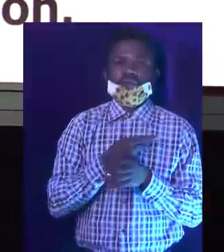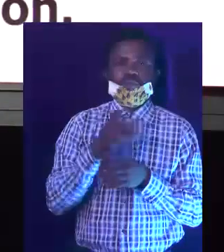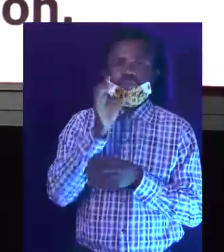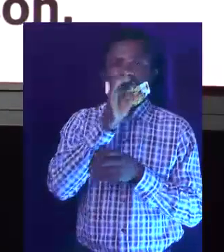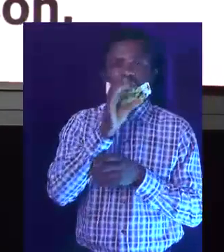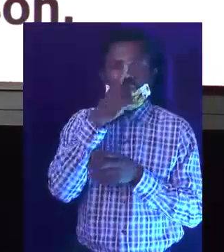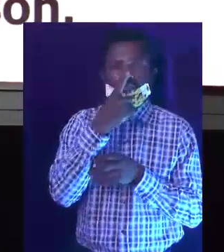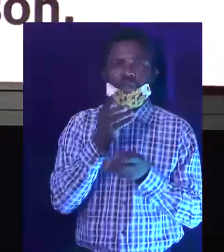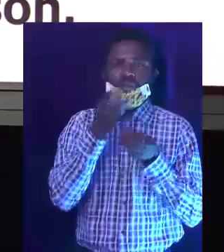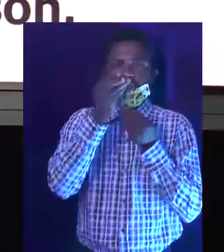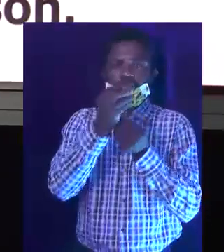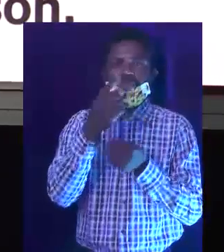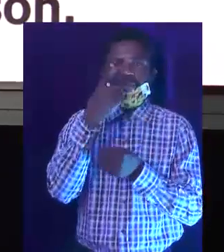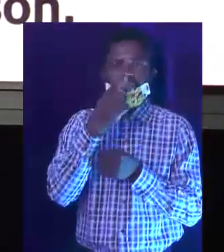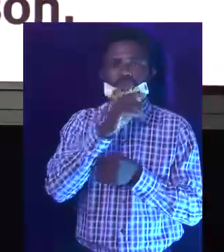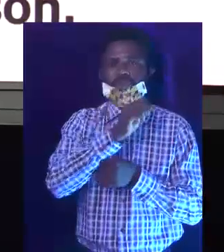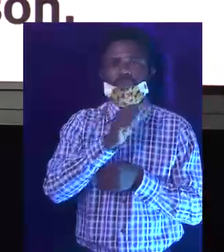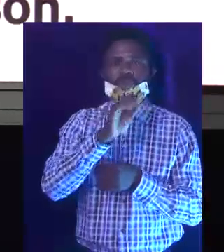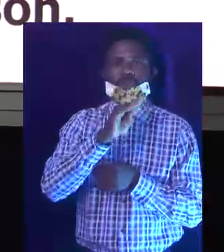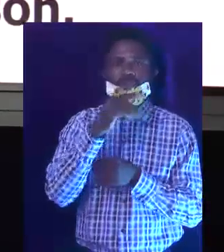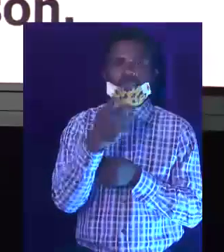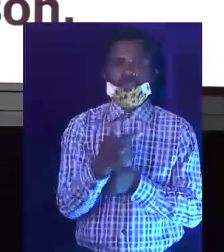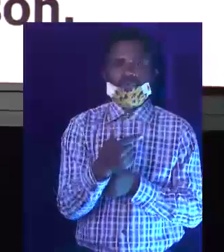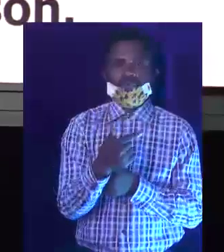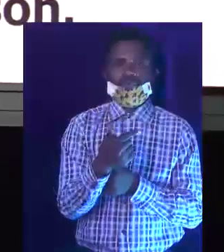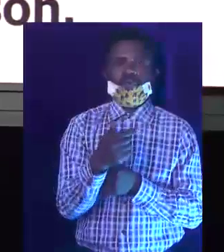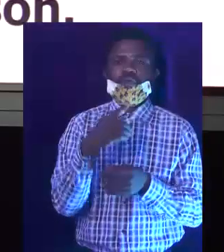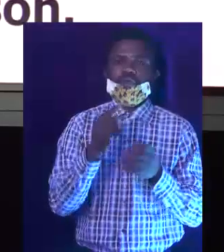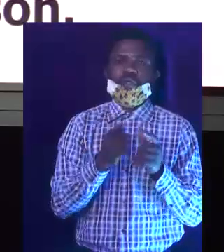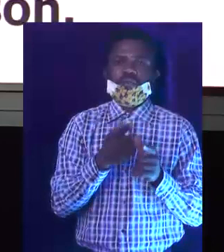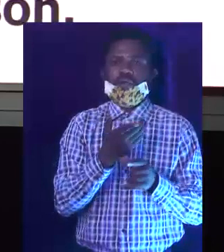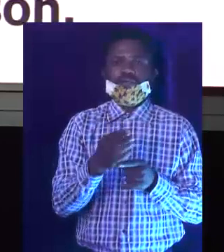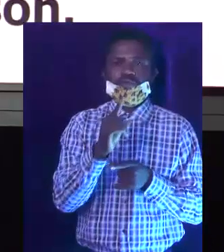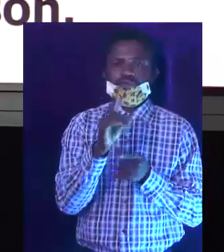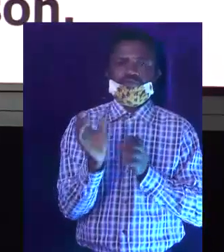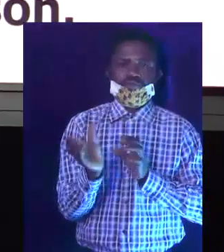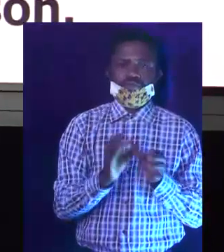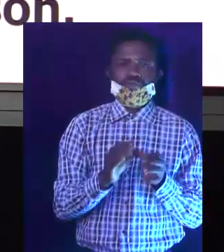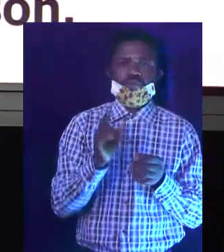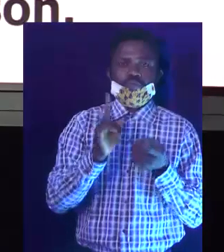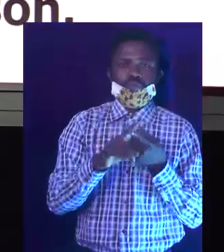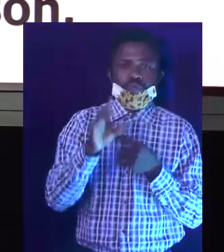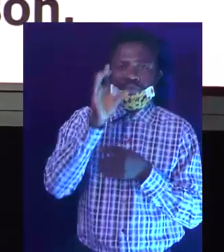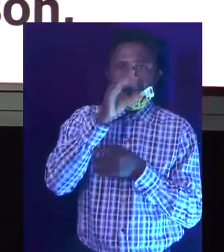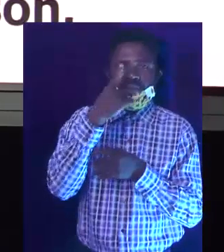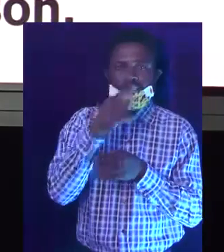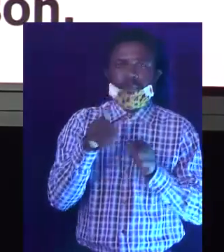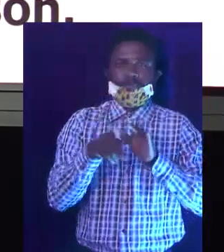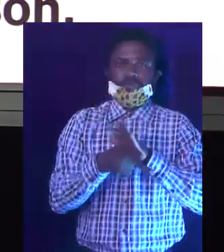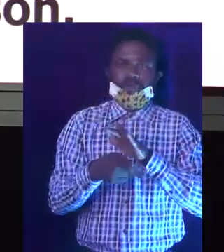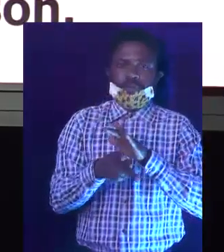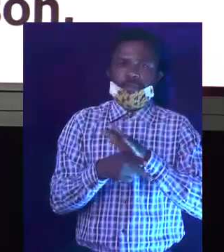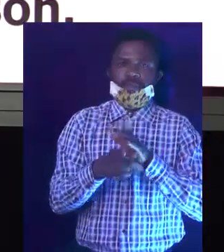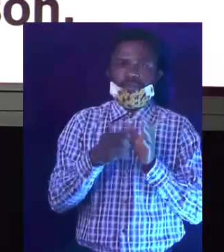us to sourcing information for a biography. The first thing you do is for you to look